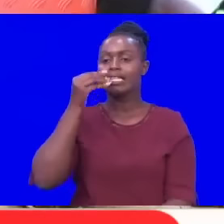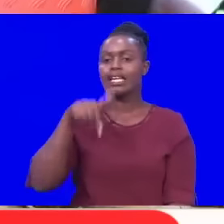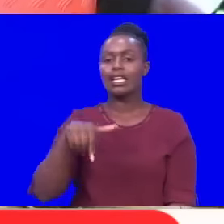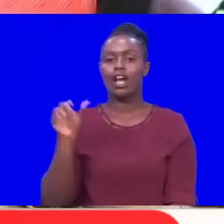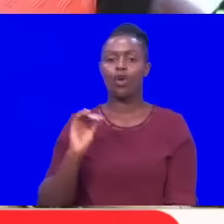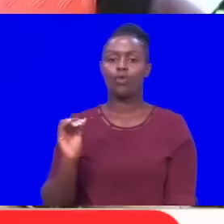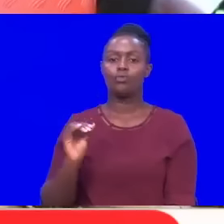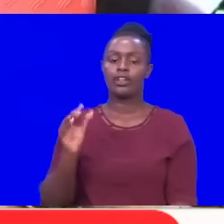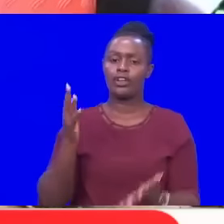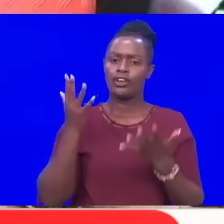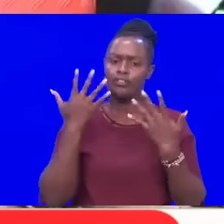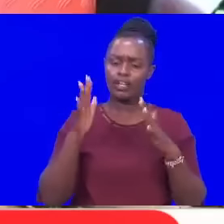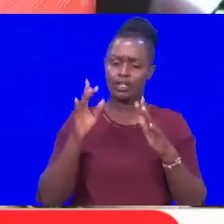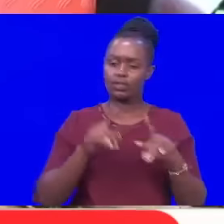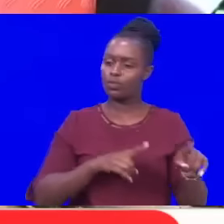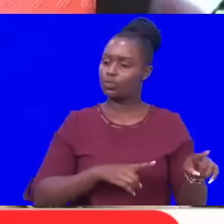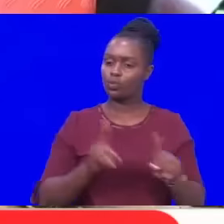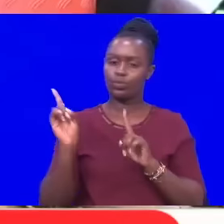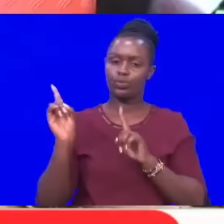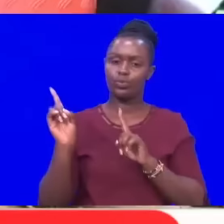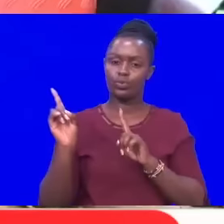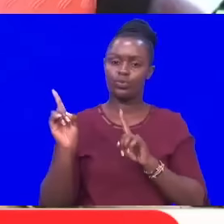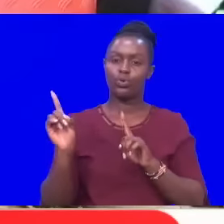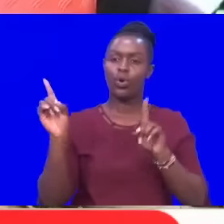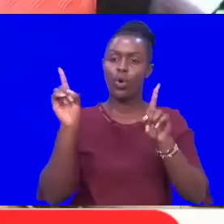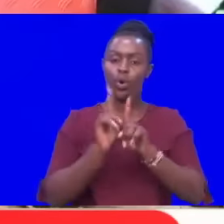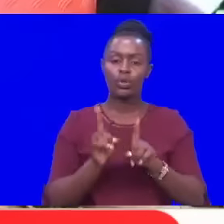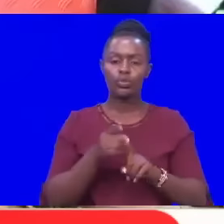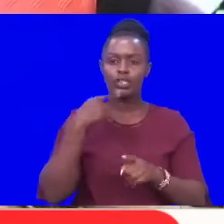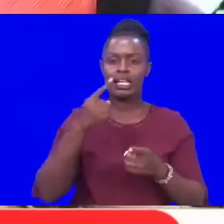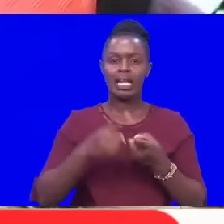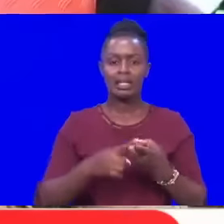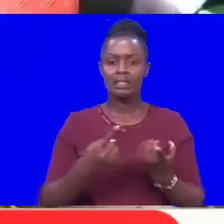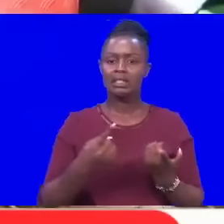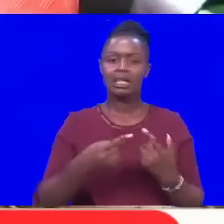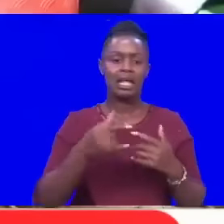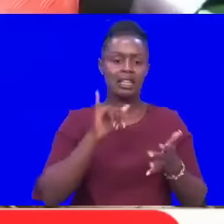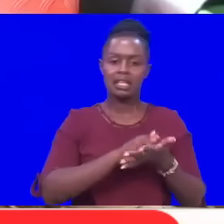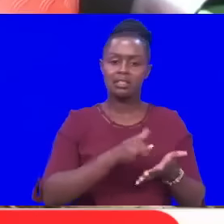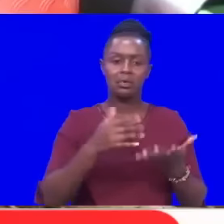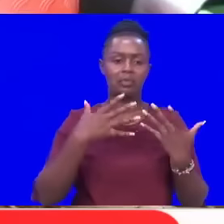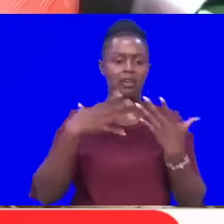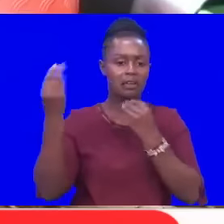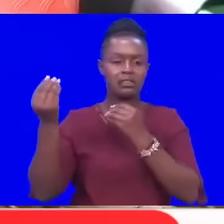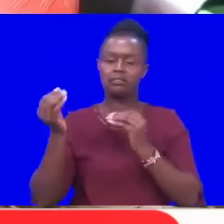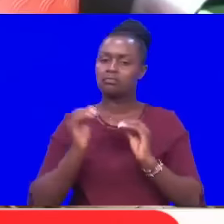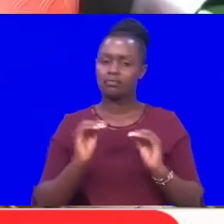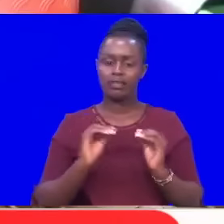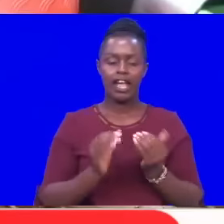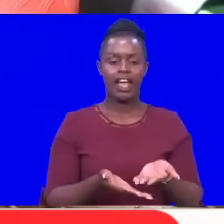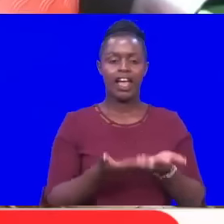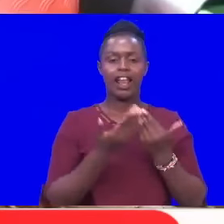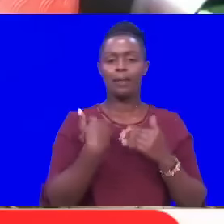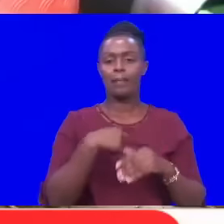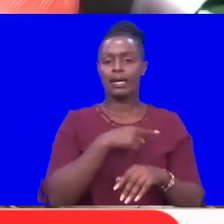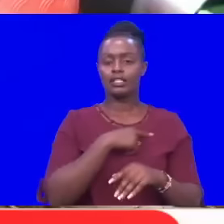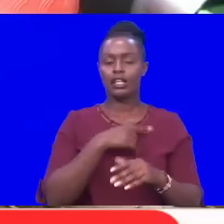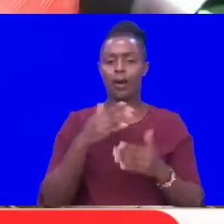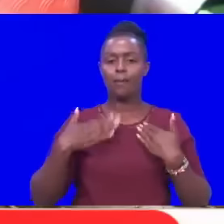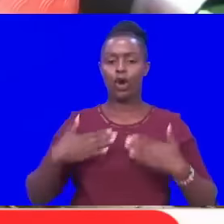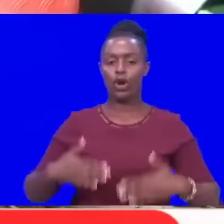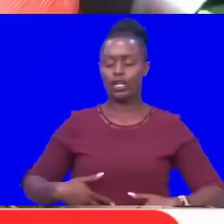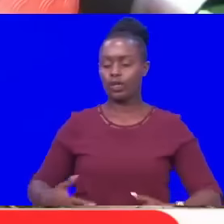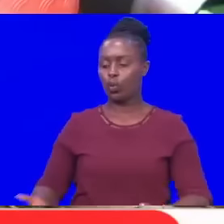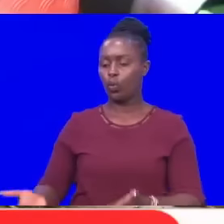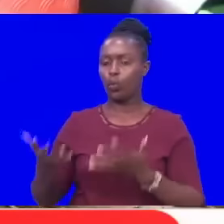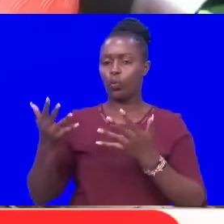walimalisa na wakapanda gari na wakaenda, hata mbae hawakusema. Tusaindiwe kuondoa hii mwili hapa njua